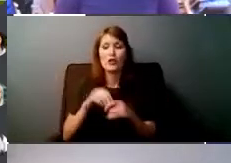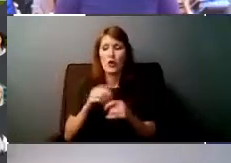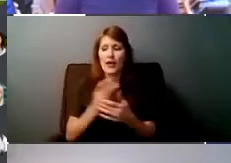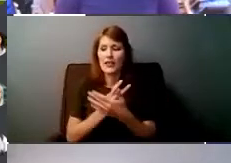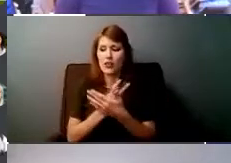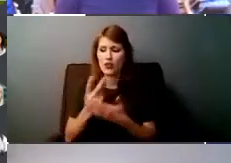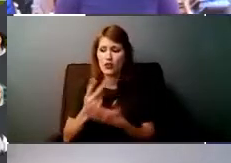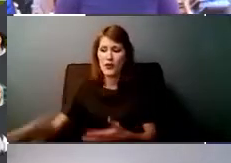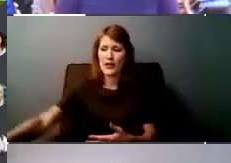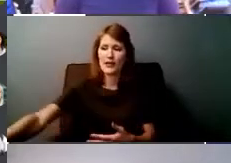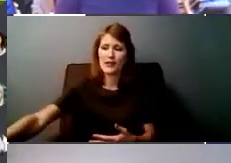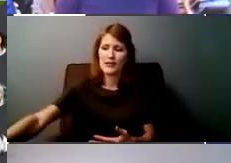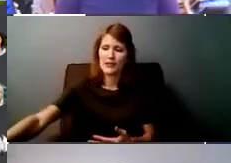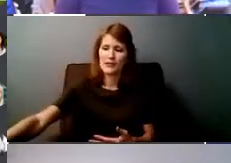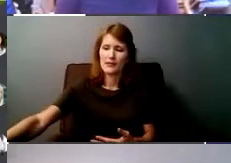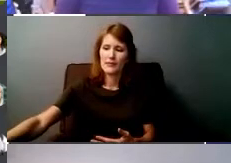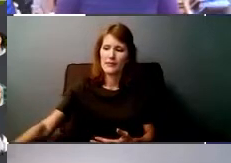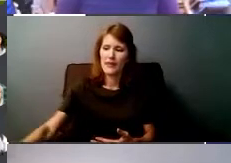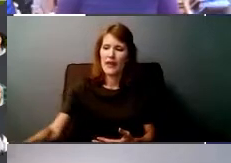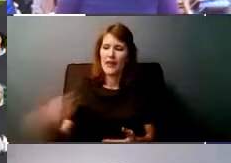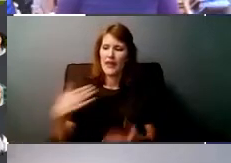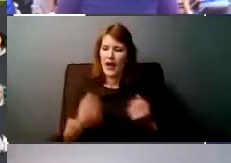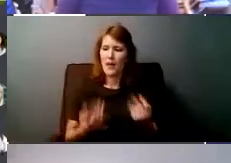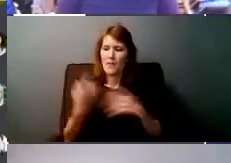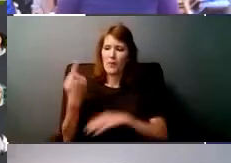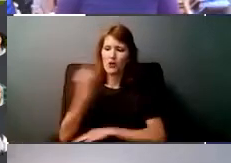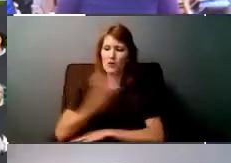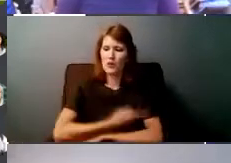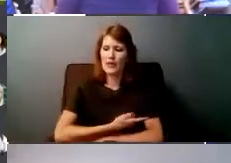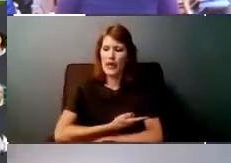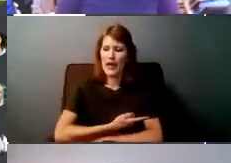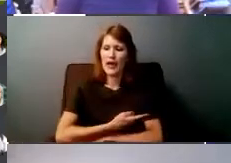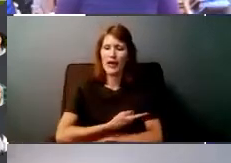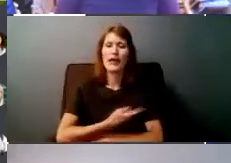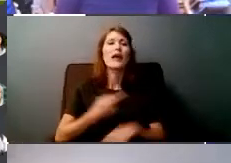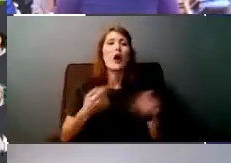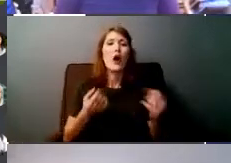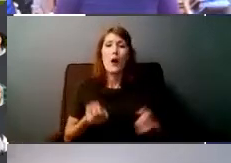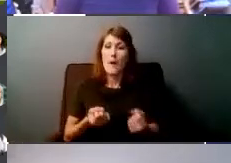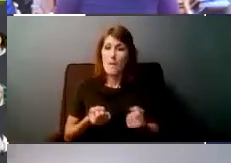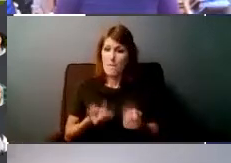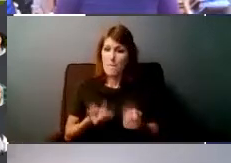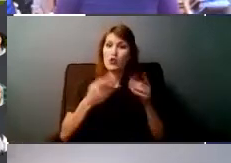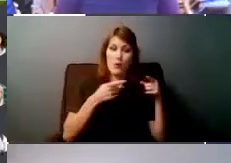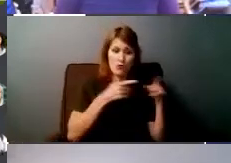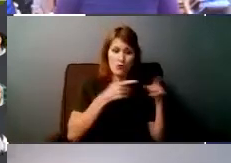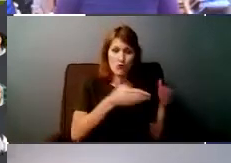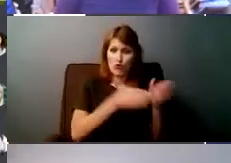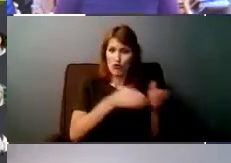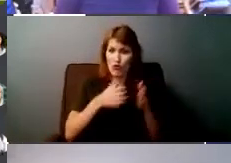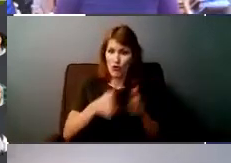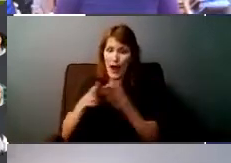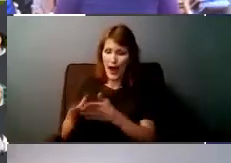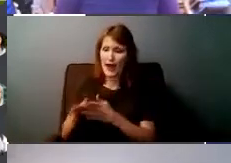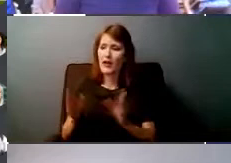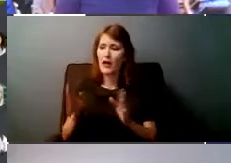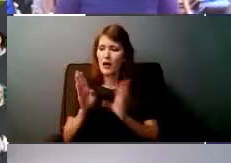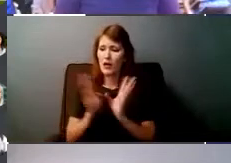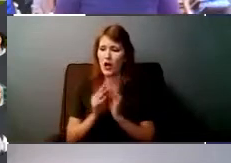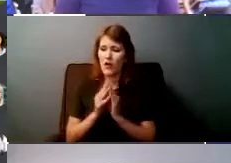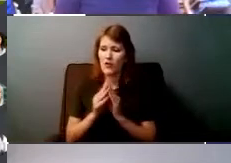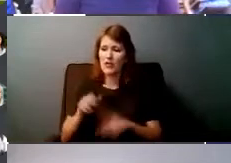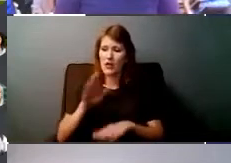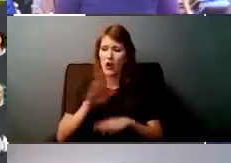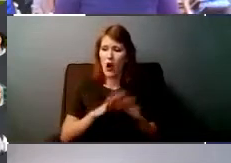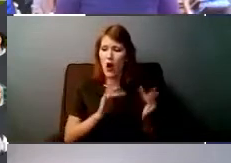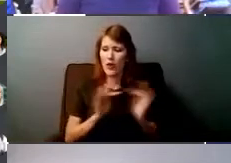a multiple day, multiple track business conference into an online event.